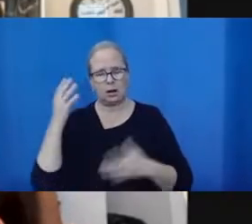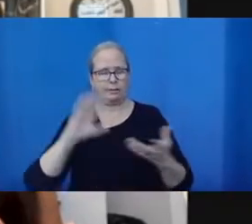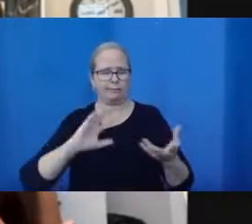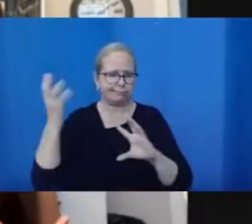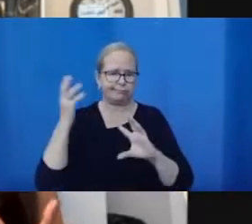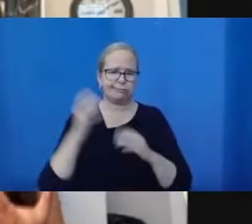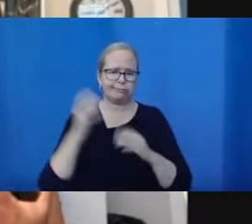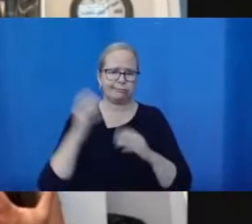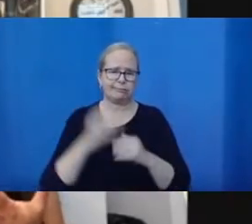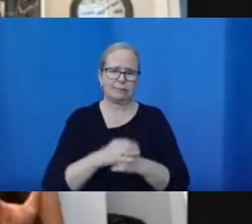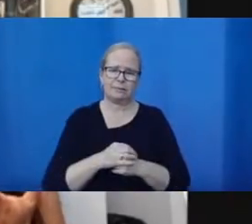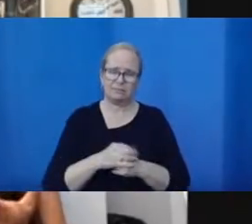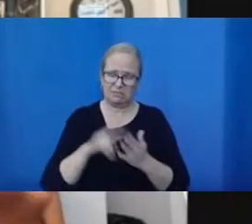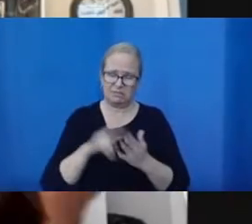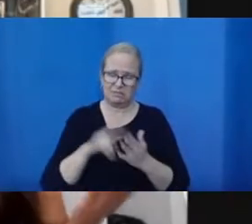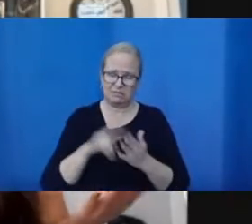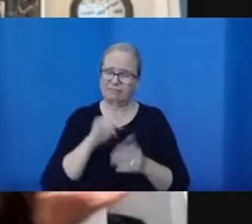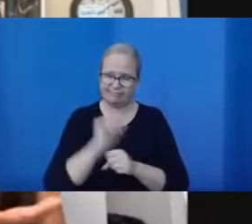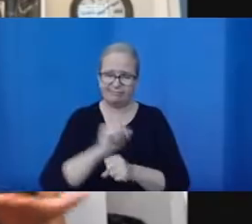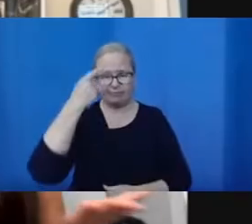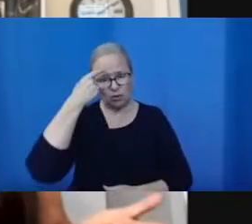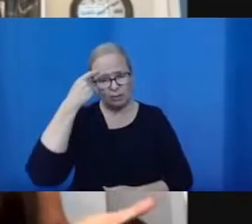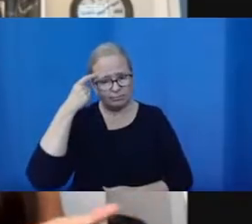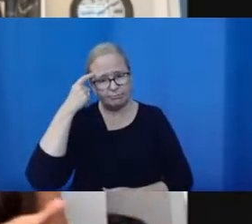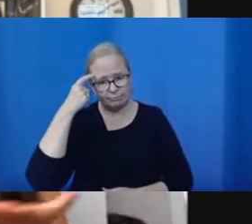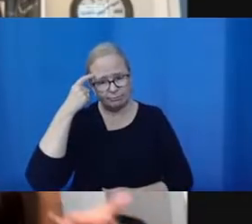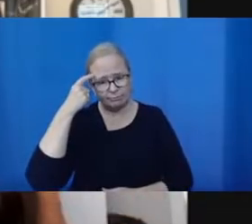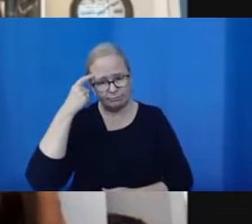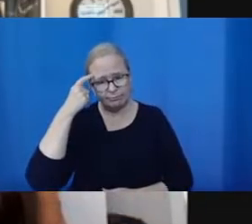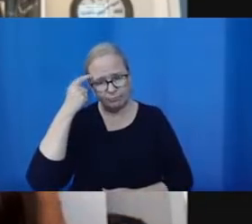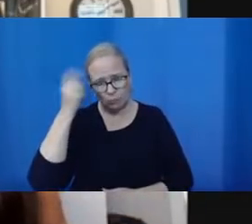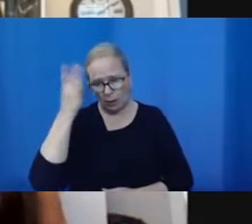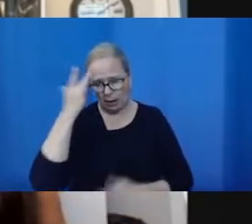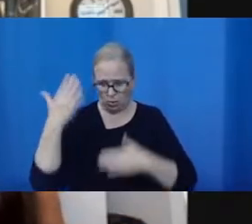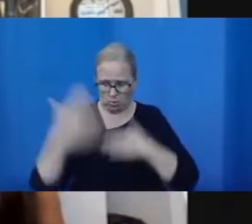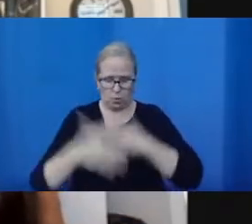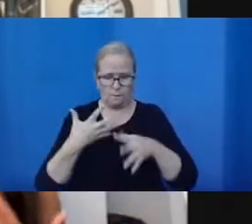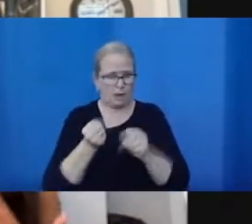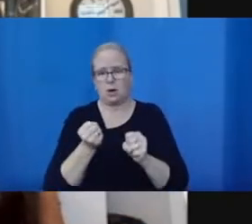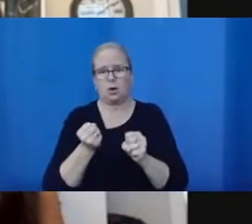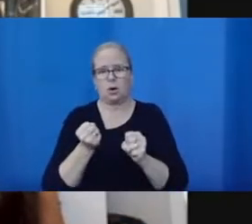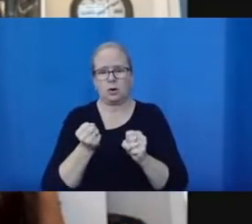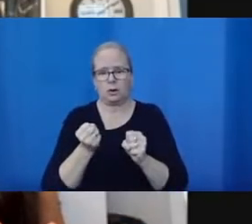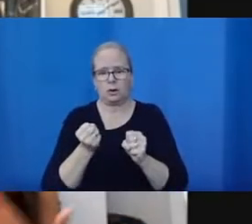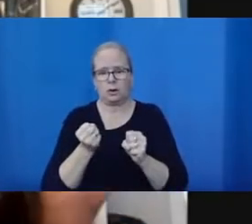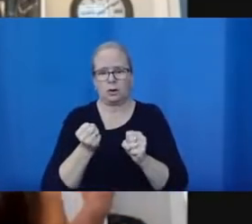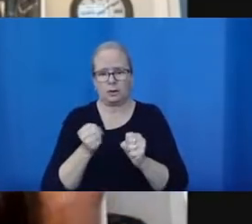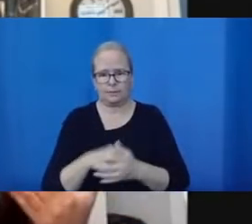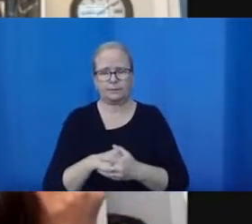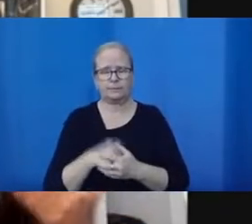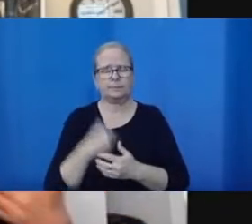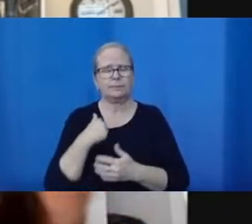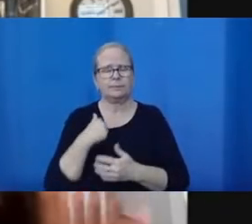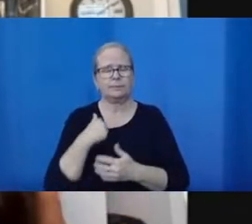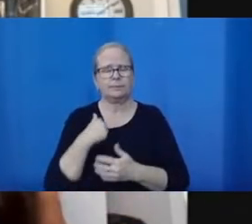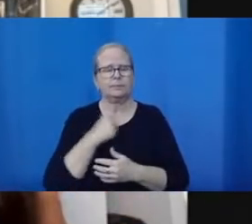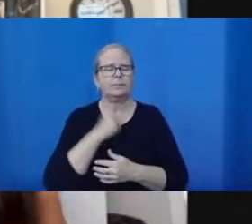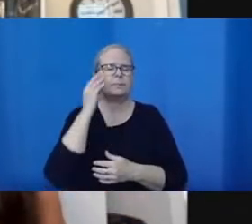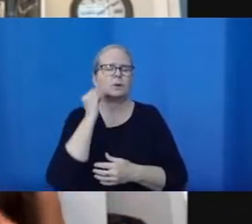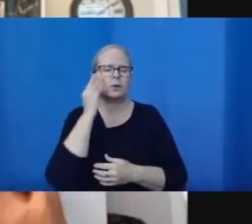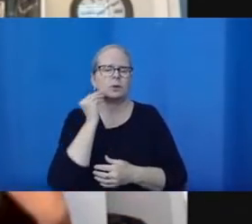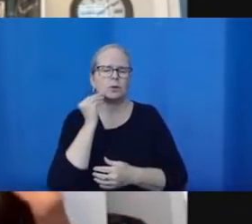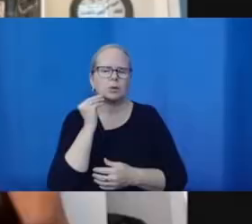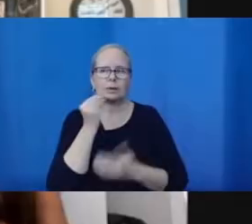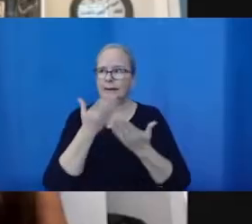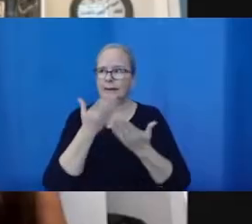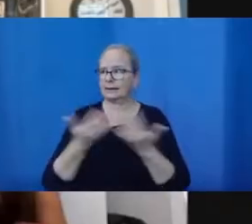to dealing with. And I think we need to make that sort of the foundation and the framework of everything else that we look at when we try to comfort each other,